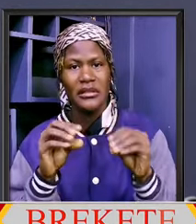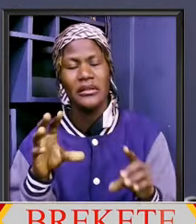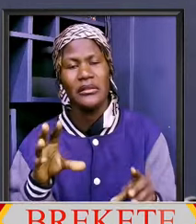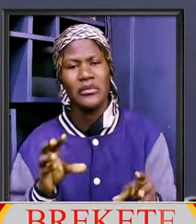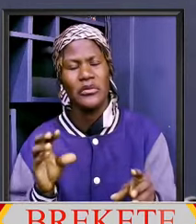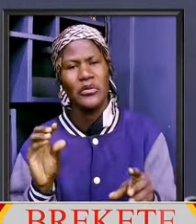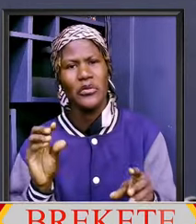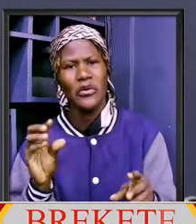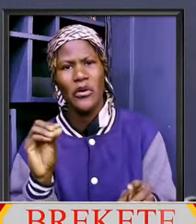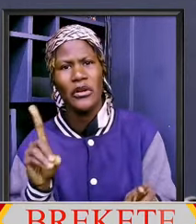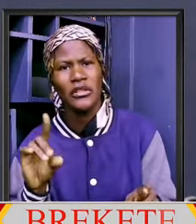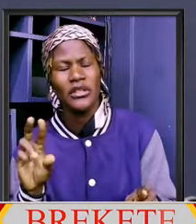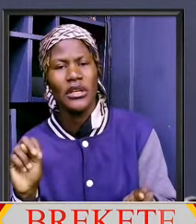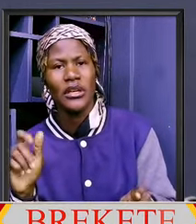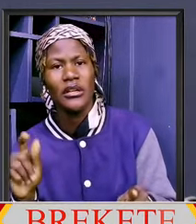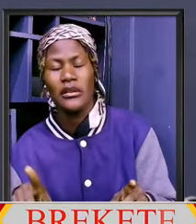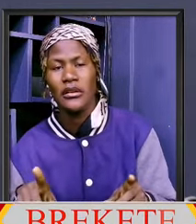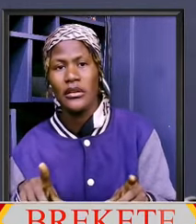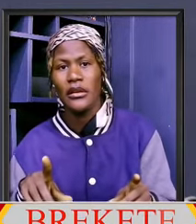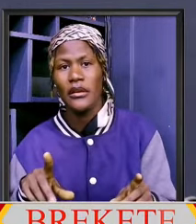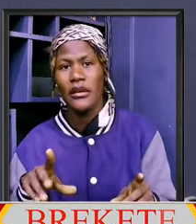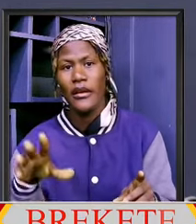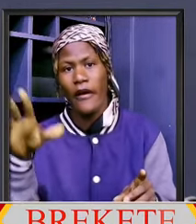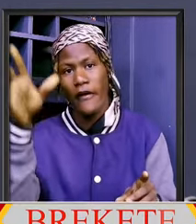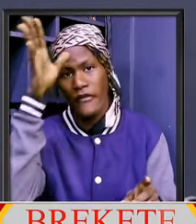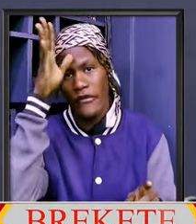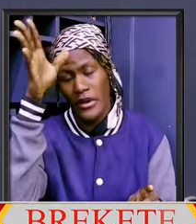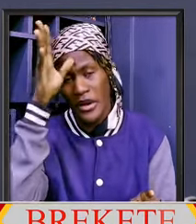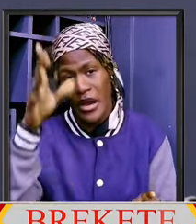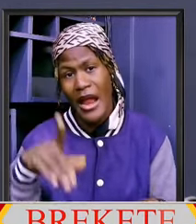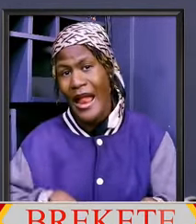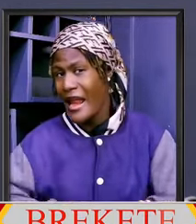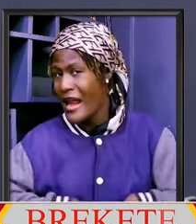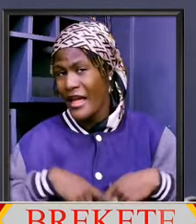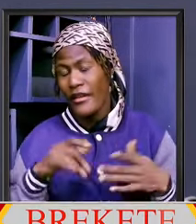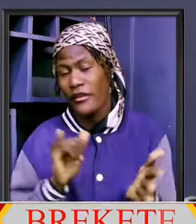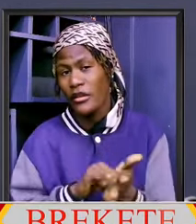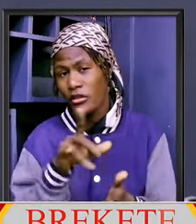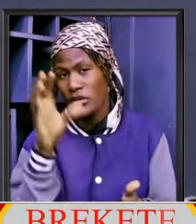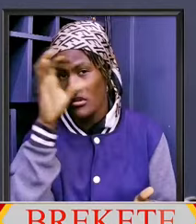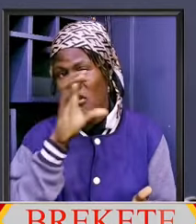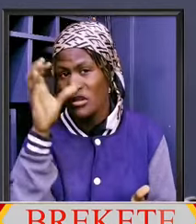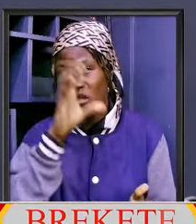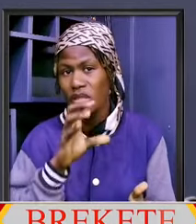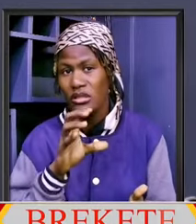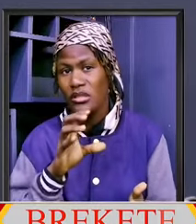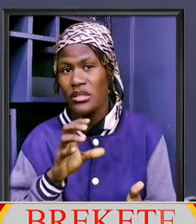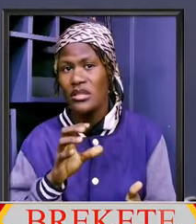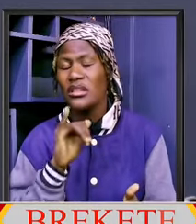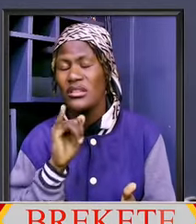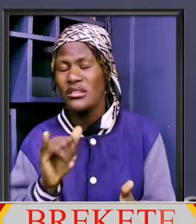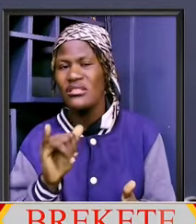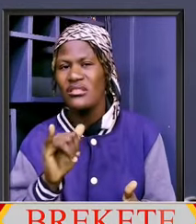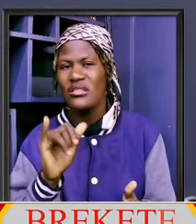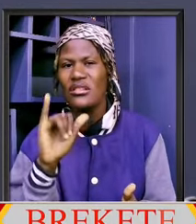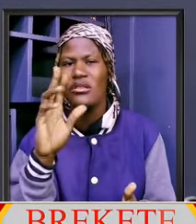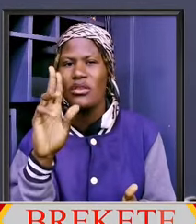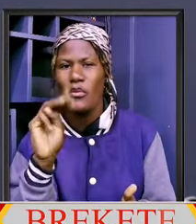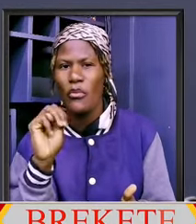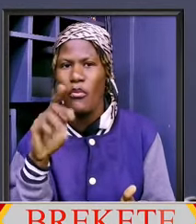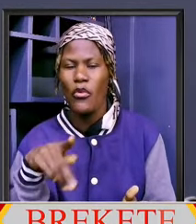Life when they see, now be the most important thing. afterlife na good health.